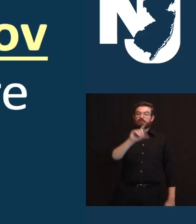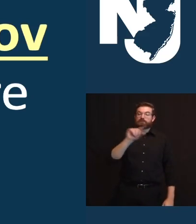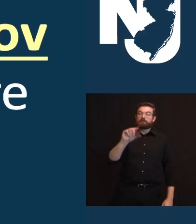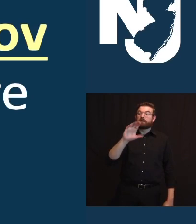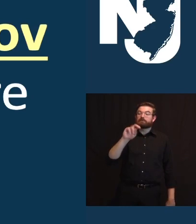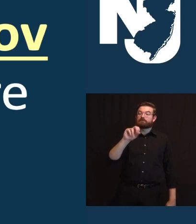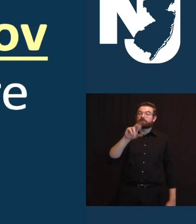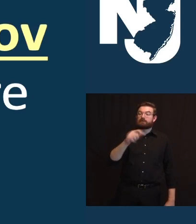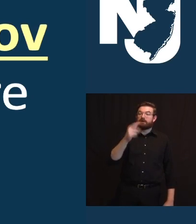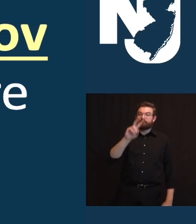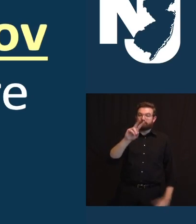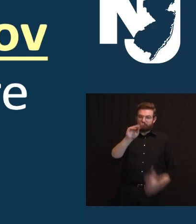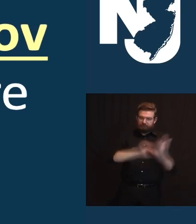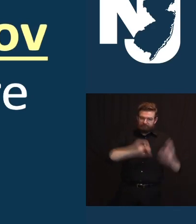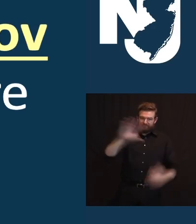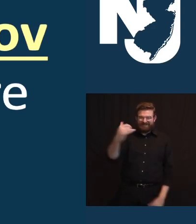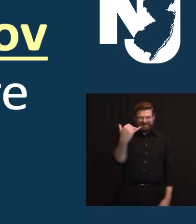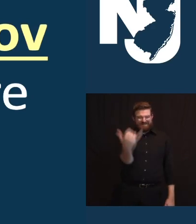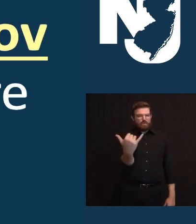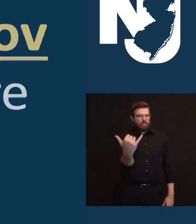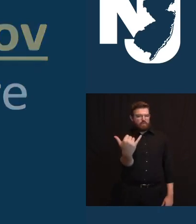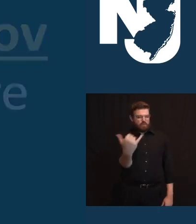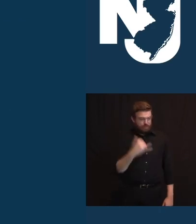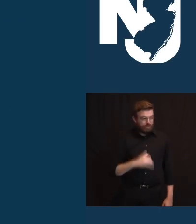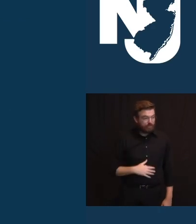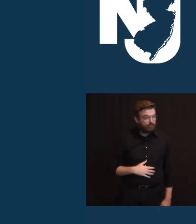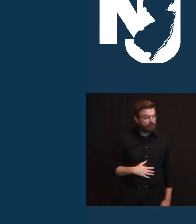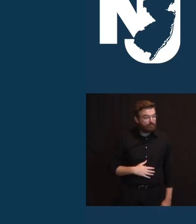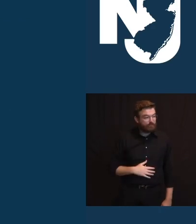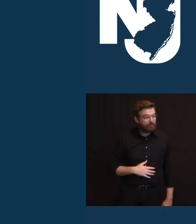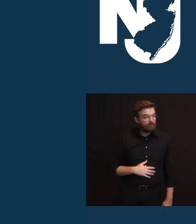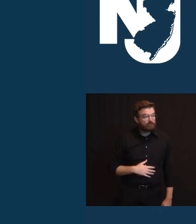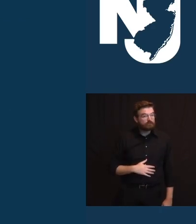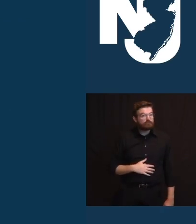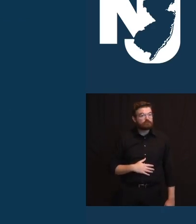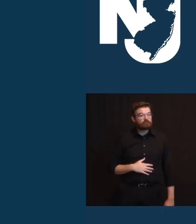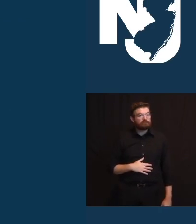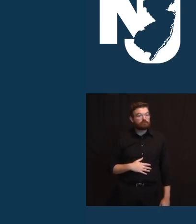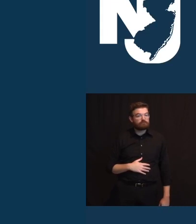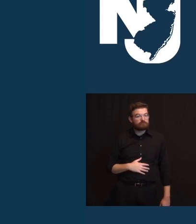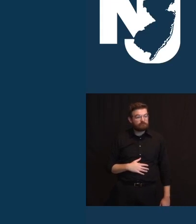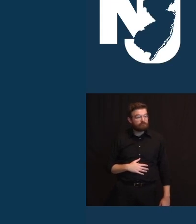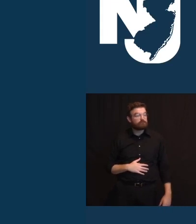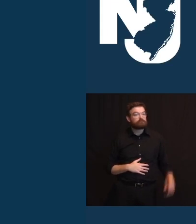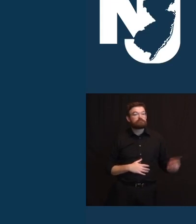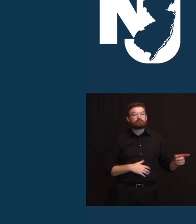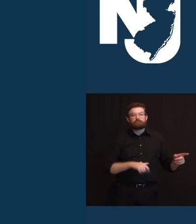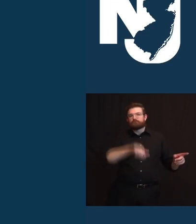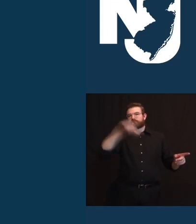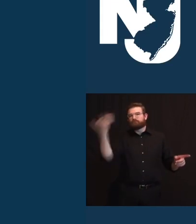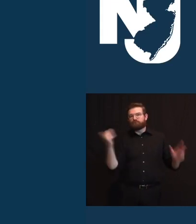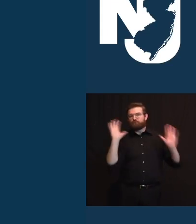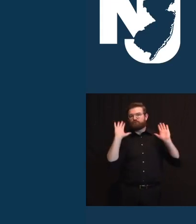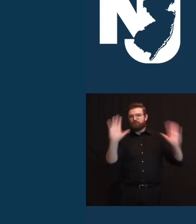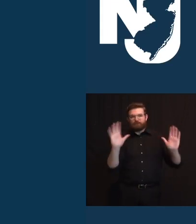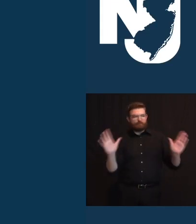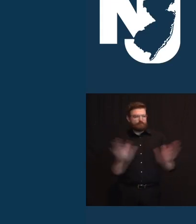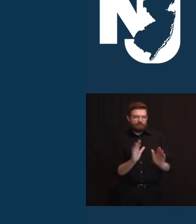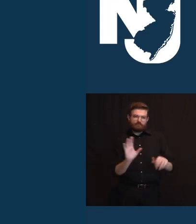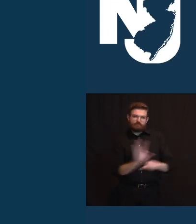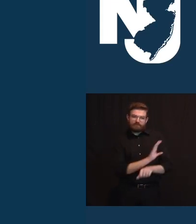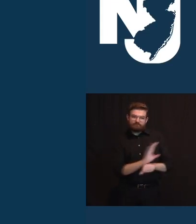be counted. Now, I'd like to take a moment, if I could, to recognize another great small business that is positioning itself to be part of